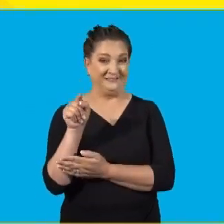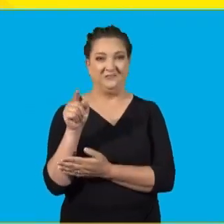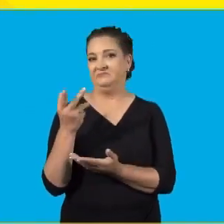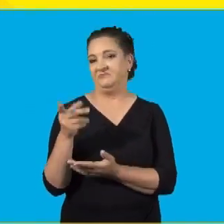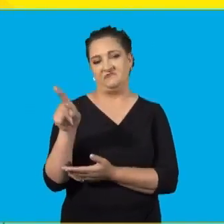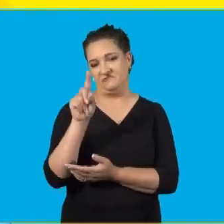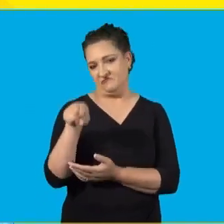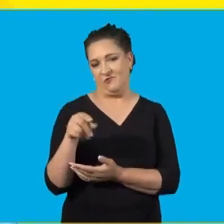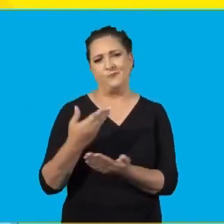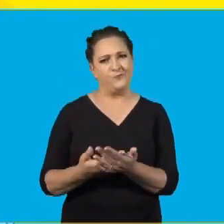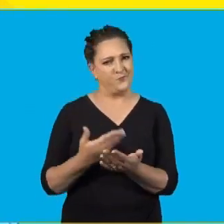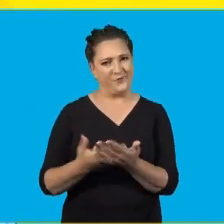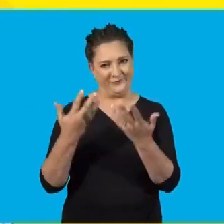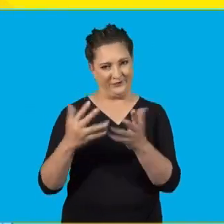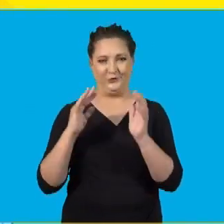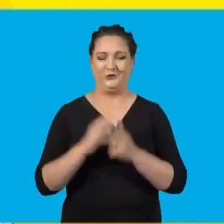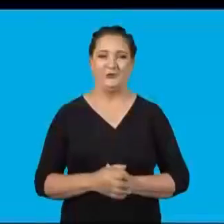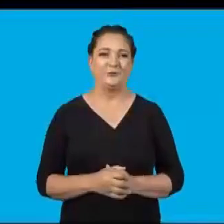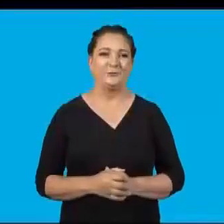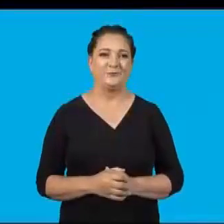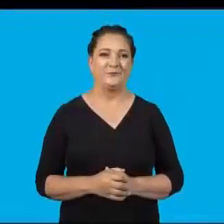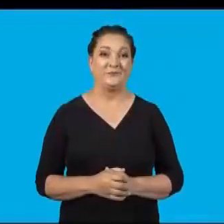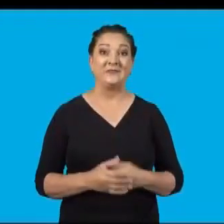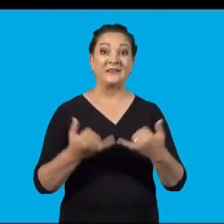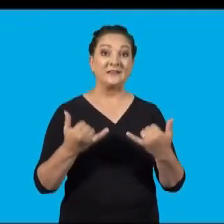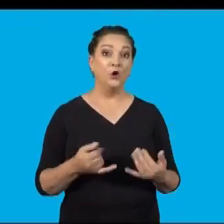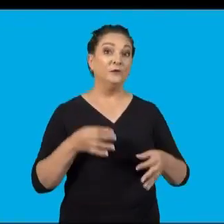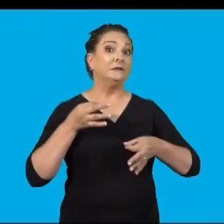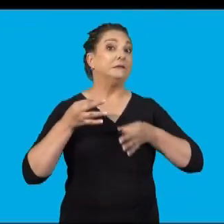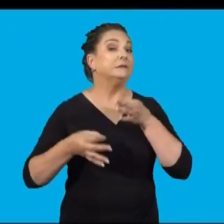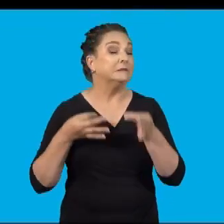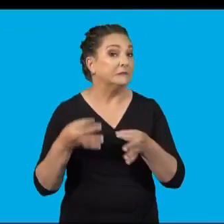calculation is incorrect. So,